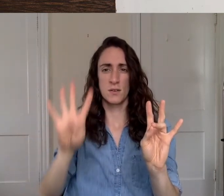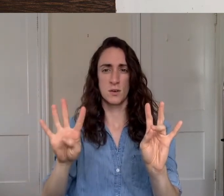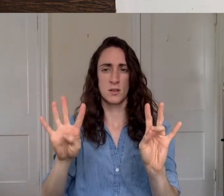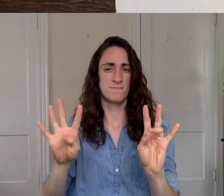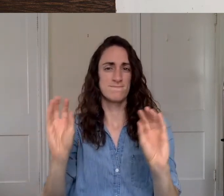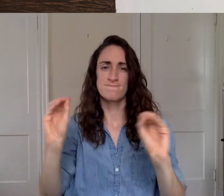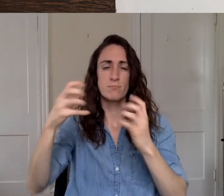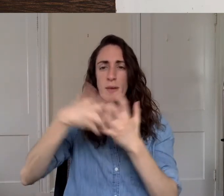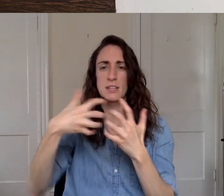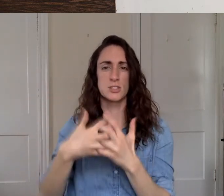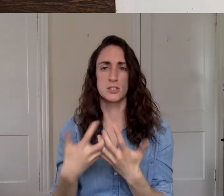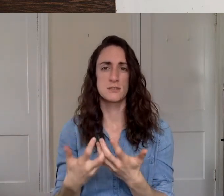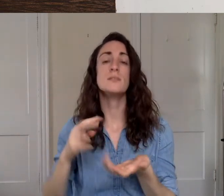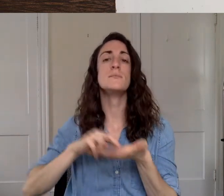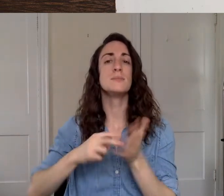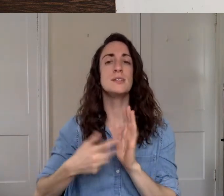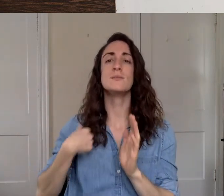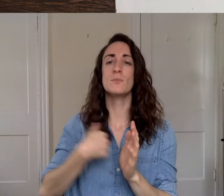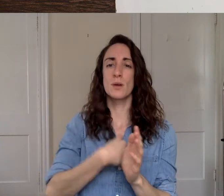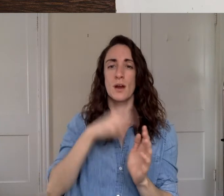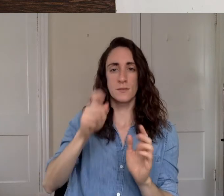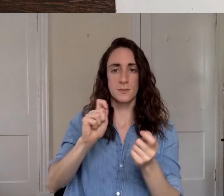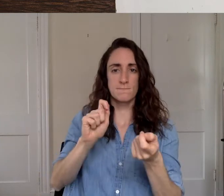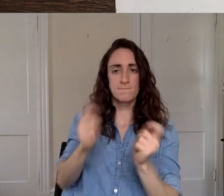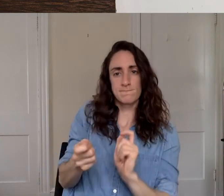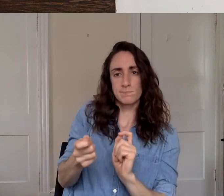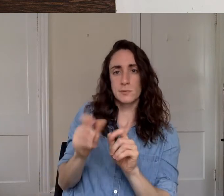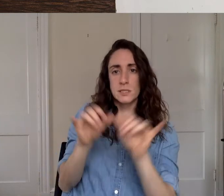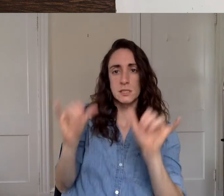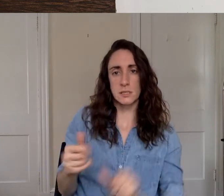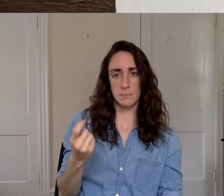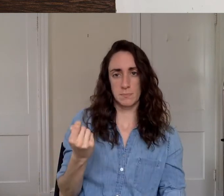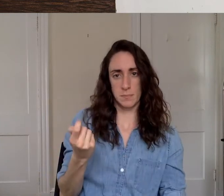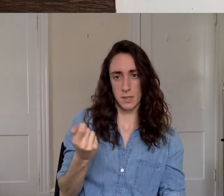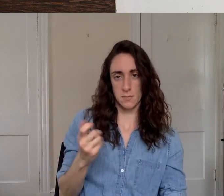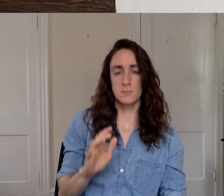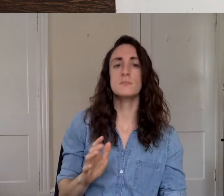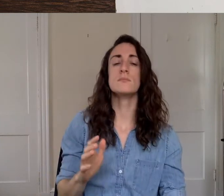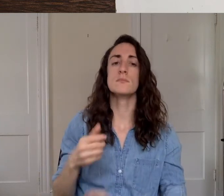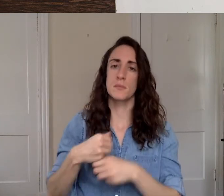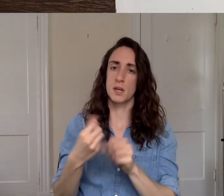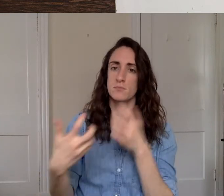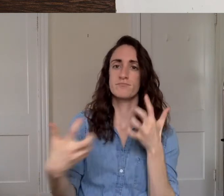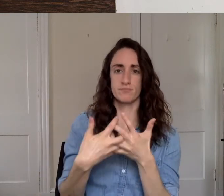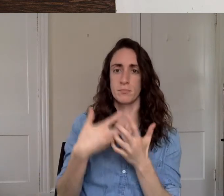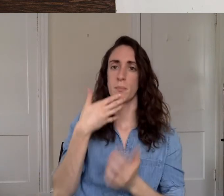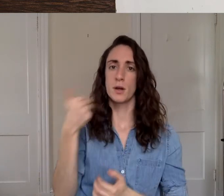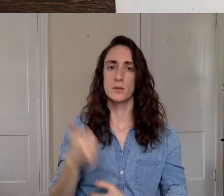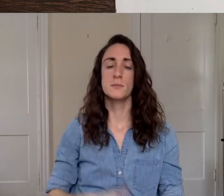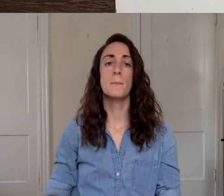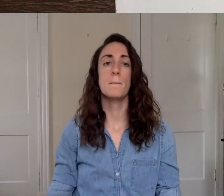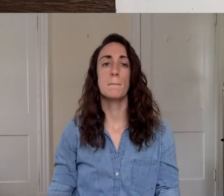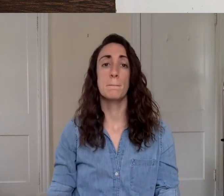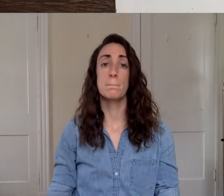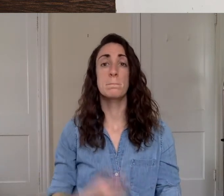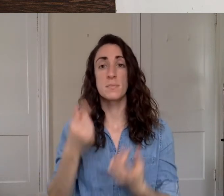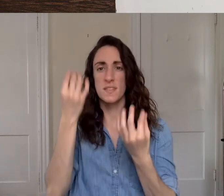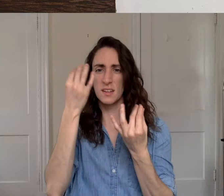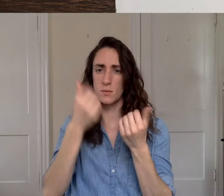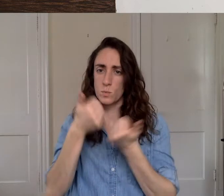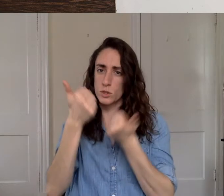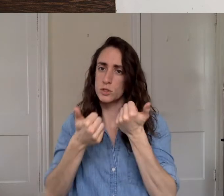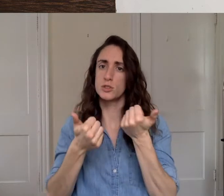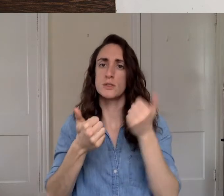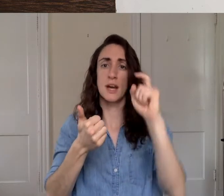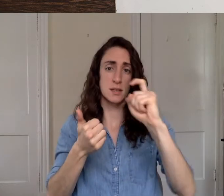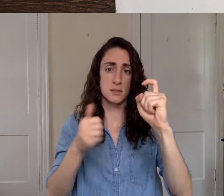equations so that we get an equivalent system that's easier to work with. So if we try to get 6 and 7 to become the